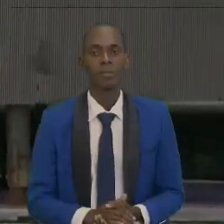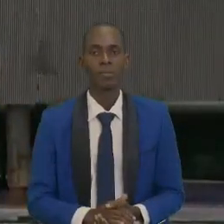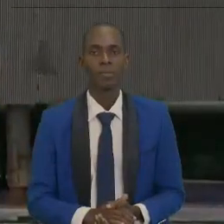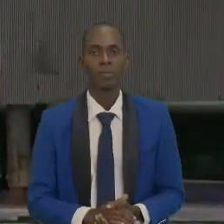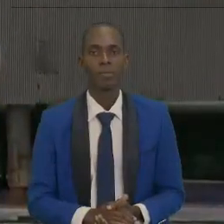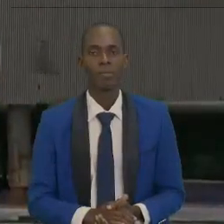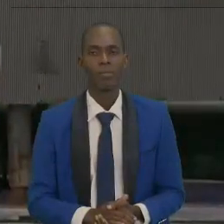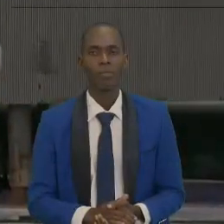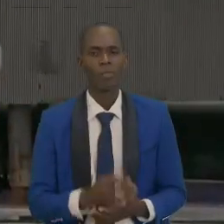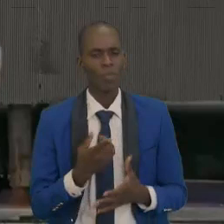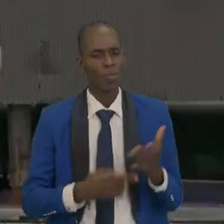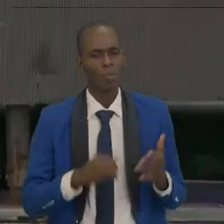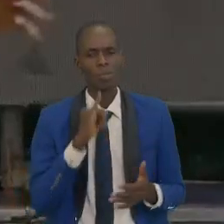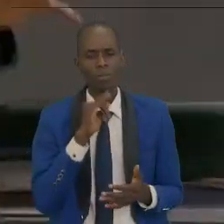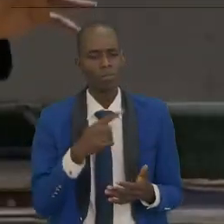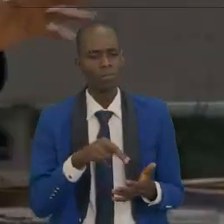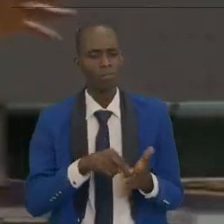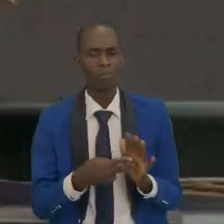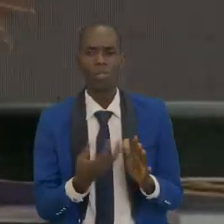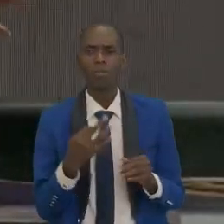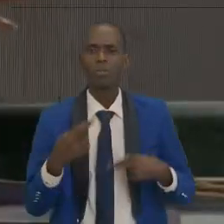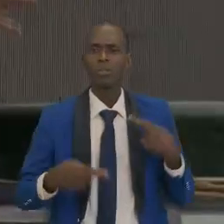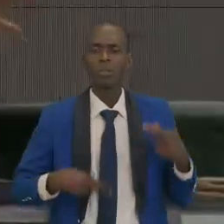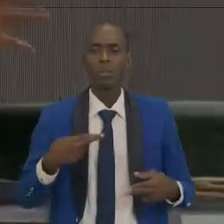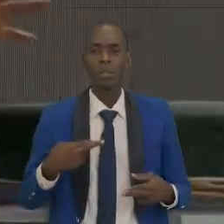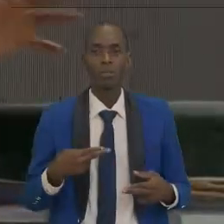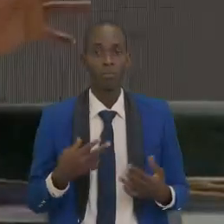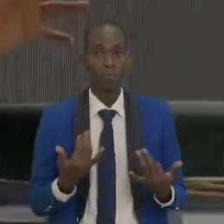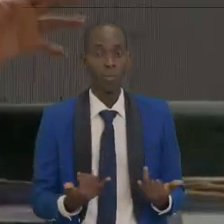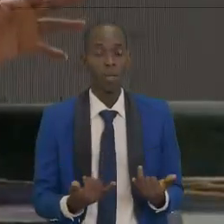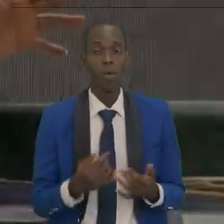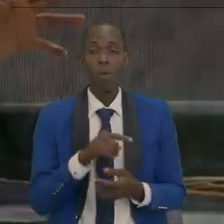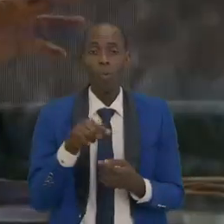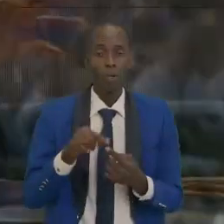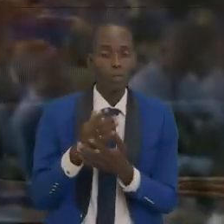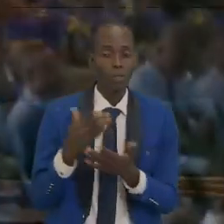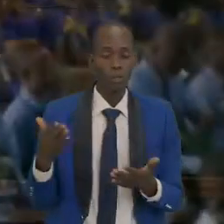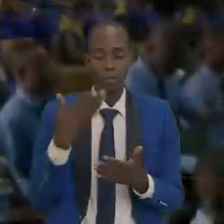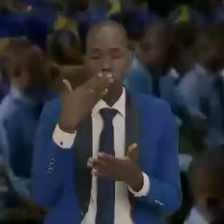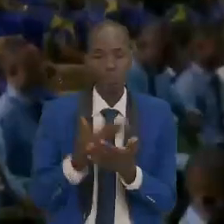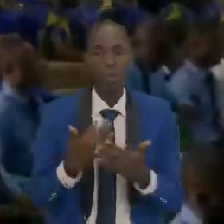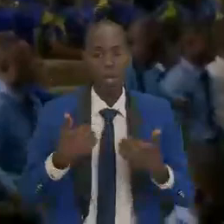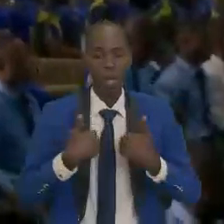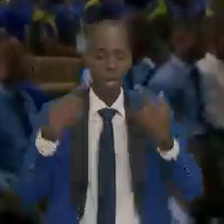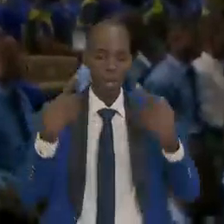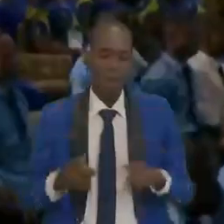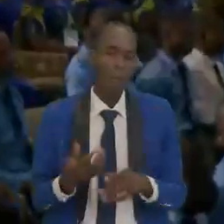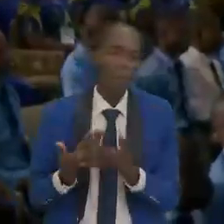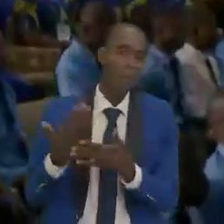what is Revival when something good has taken place in the past yeah